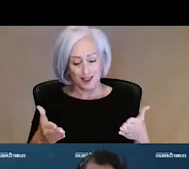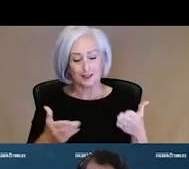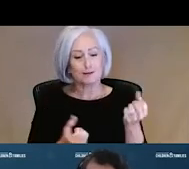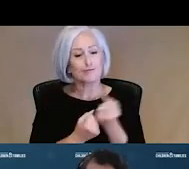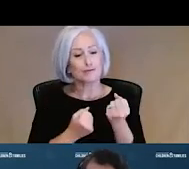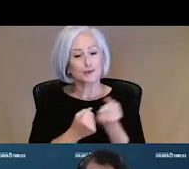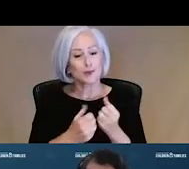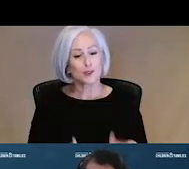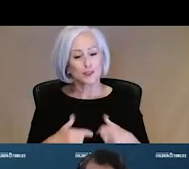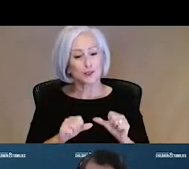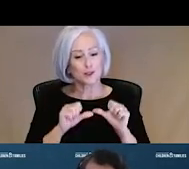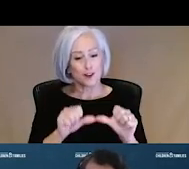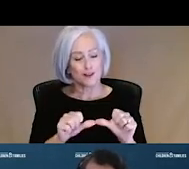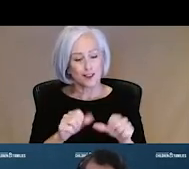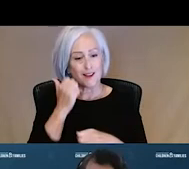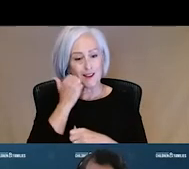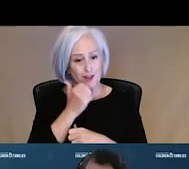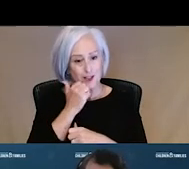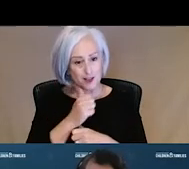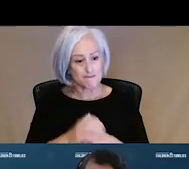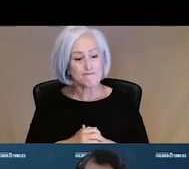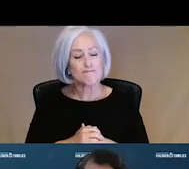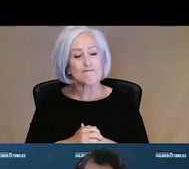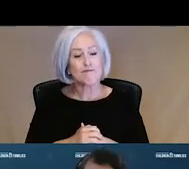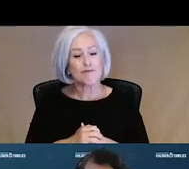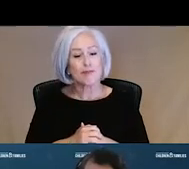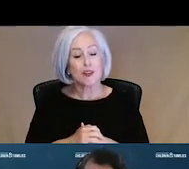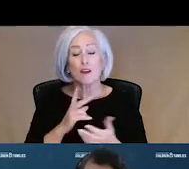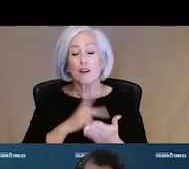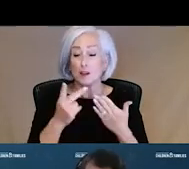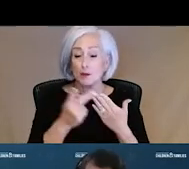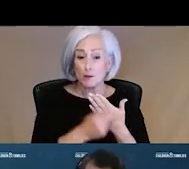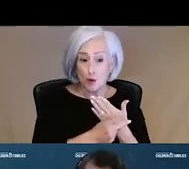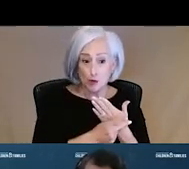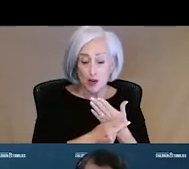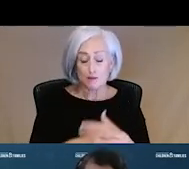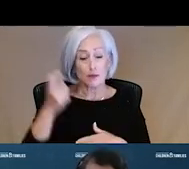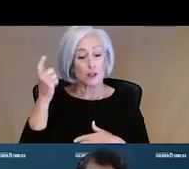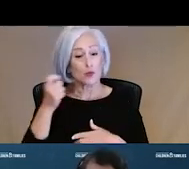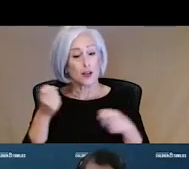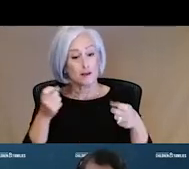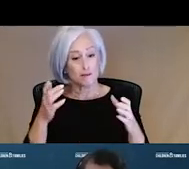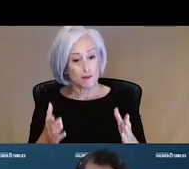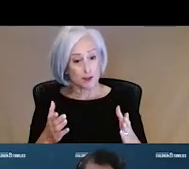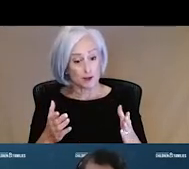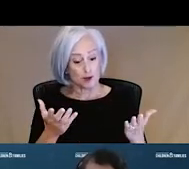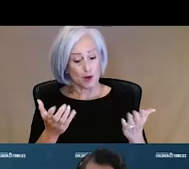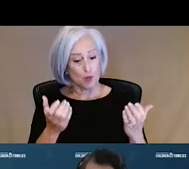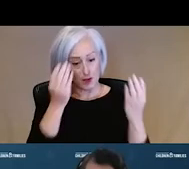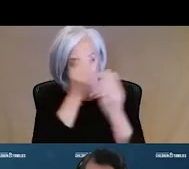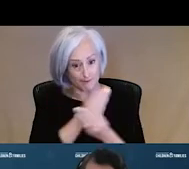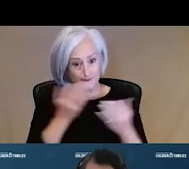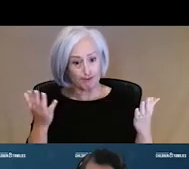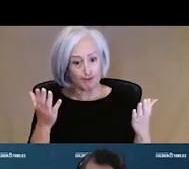FVPSA program and the Office of Grants Management are committed to making sure that you're aware of the requirements and have an opportunity to